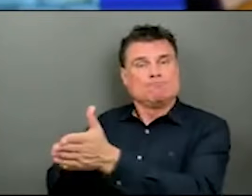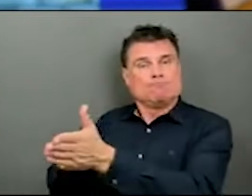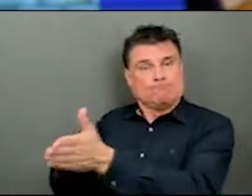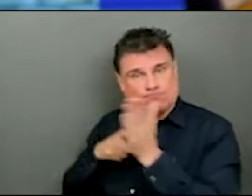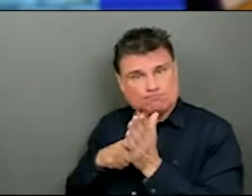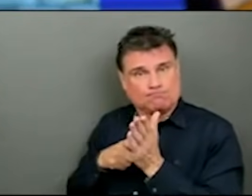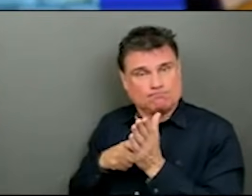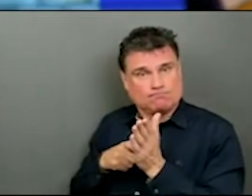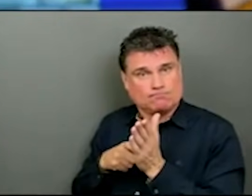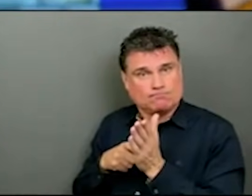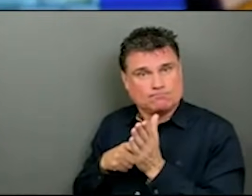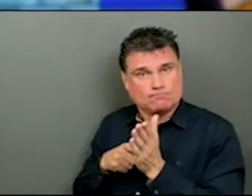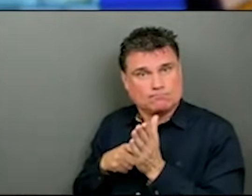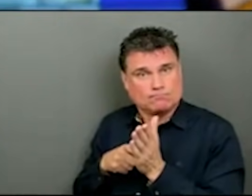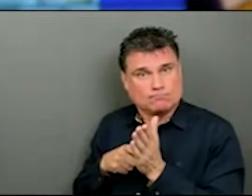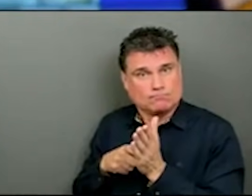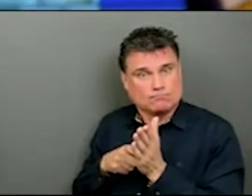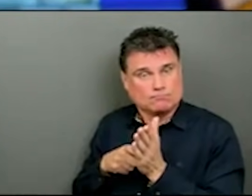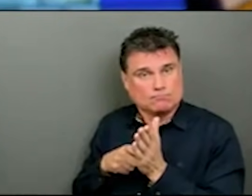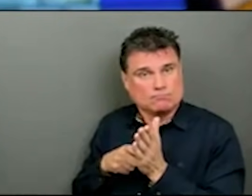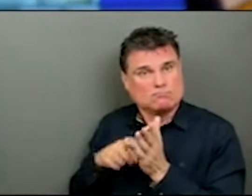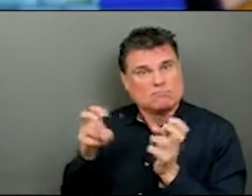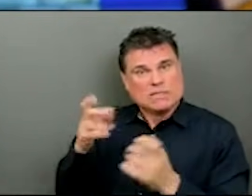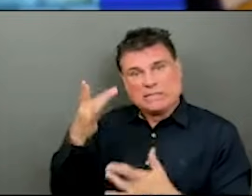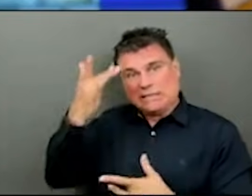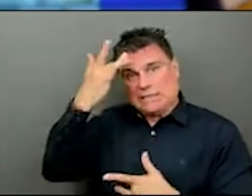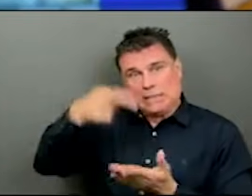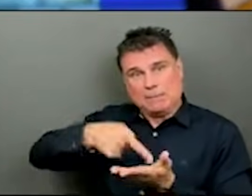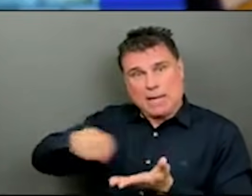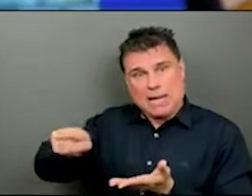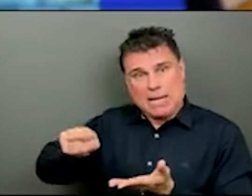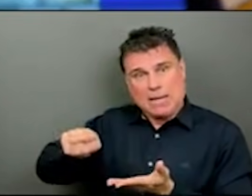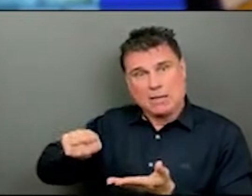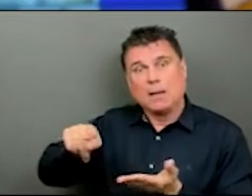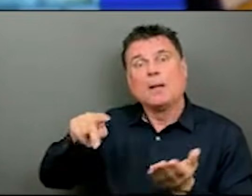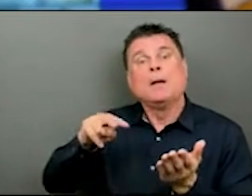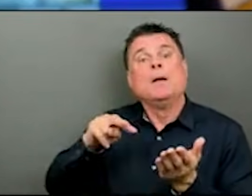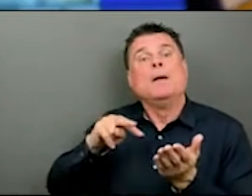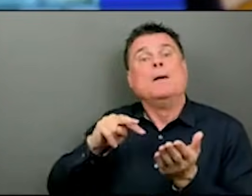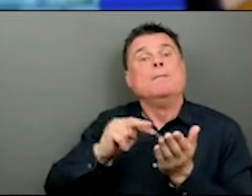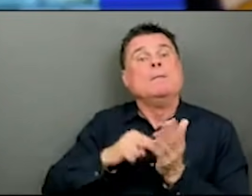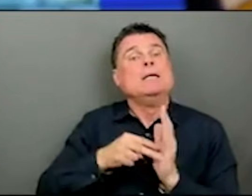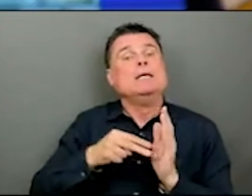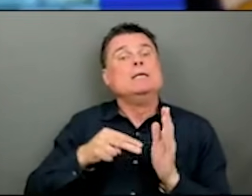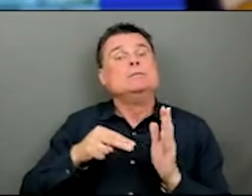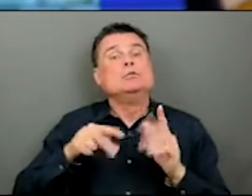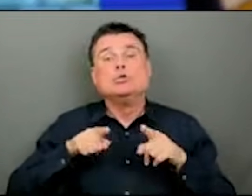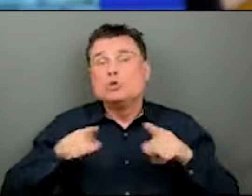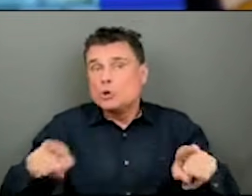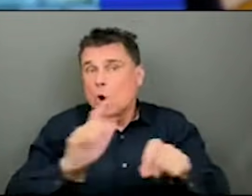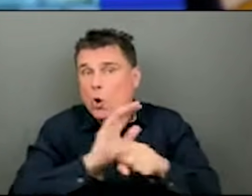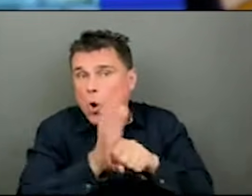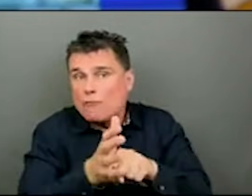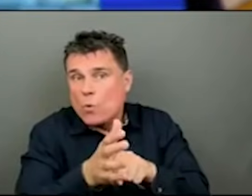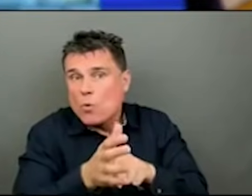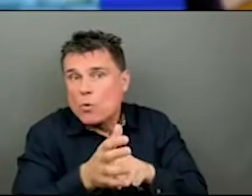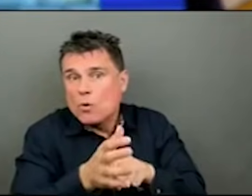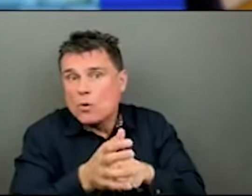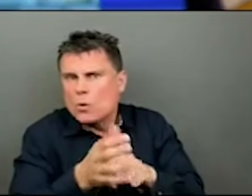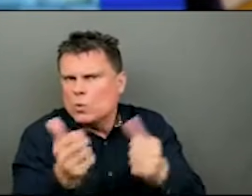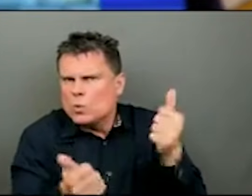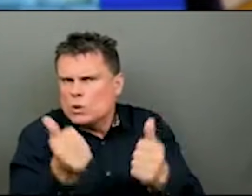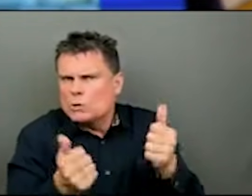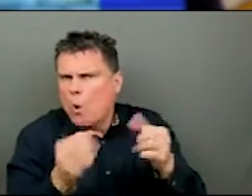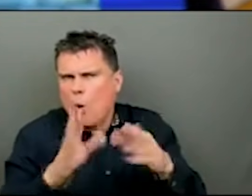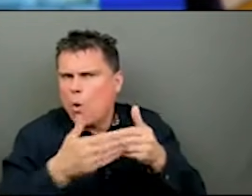program, or are you talking about something that deals only with the pandemic? Well, I think at the start of the pandemic, it was all about